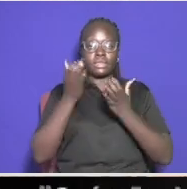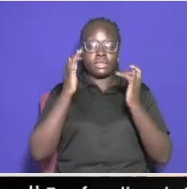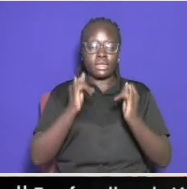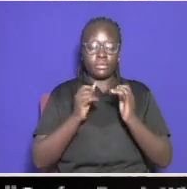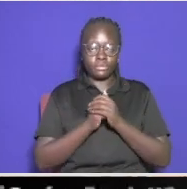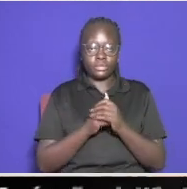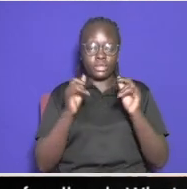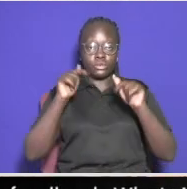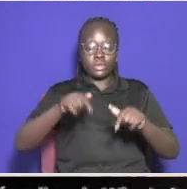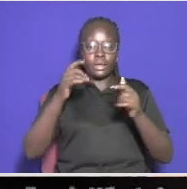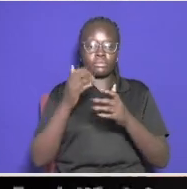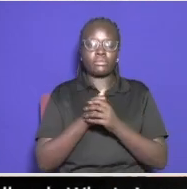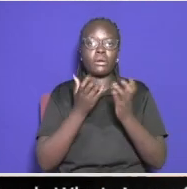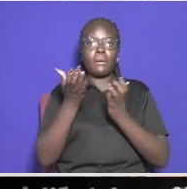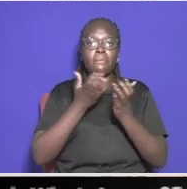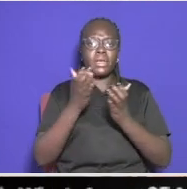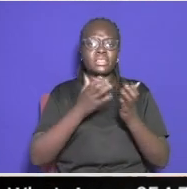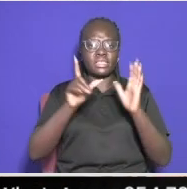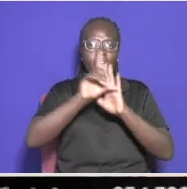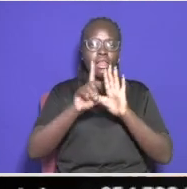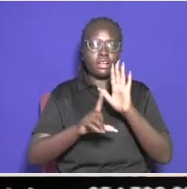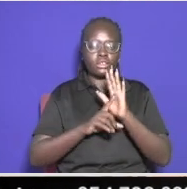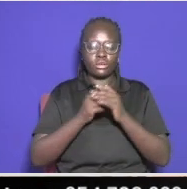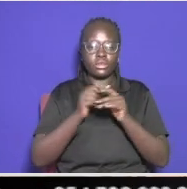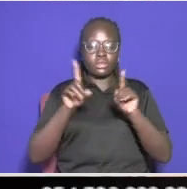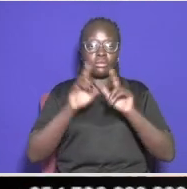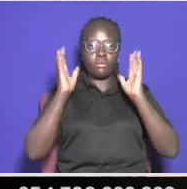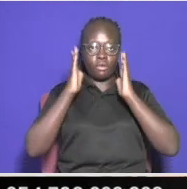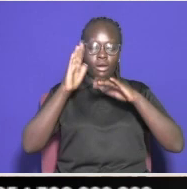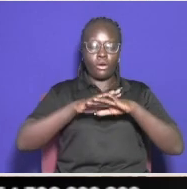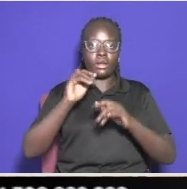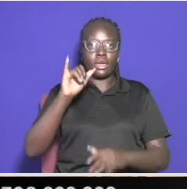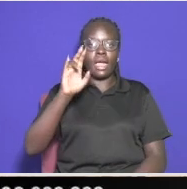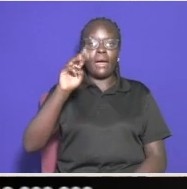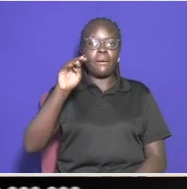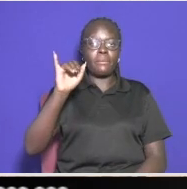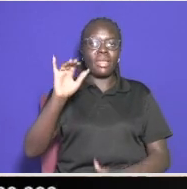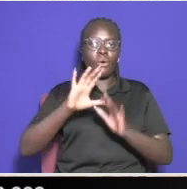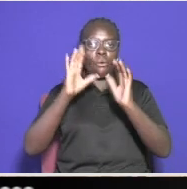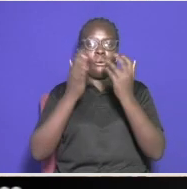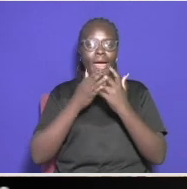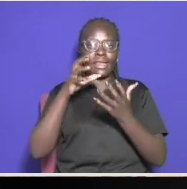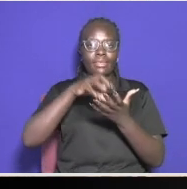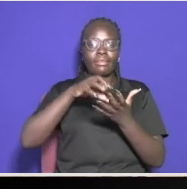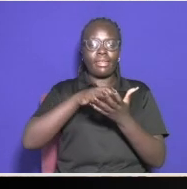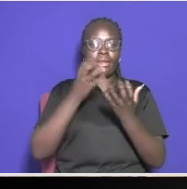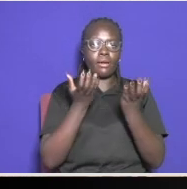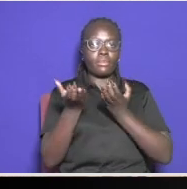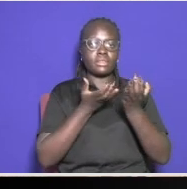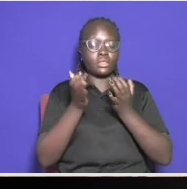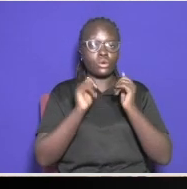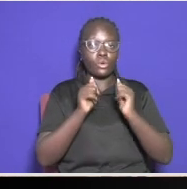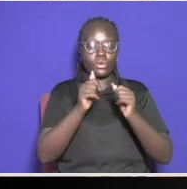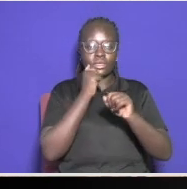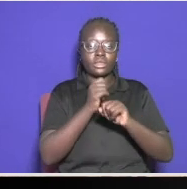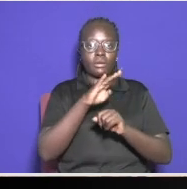Today's episode of Lessons from an Entrepreneur, we venture into Yummy World, a cakes and pastries business that is